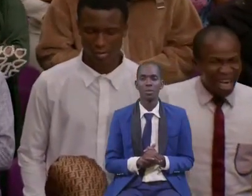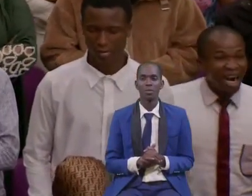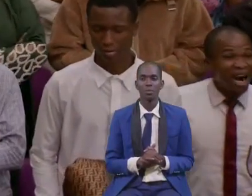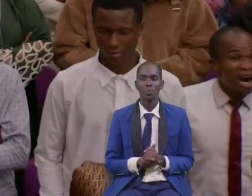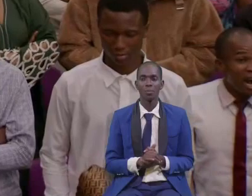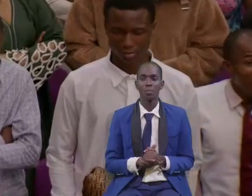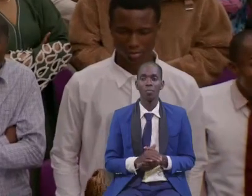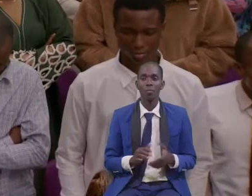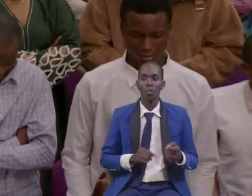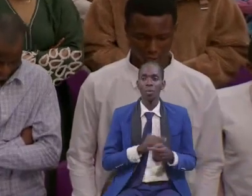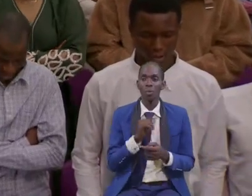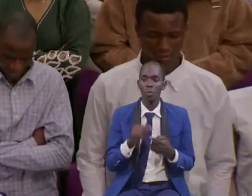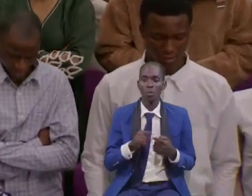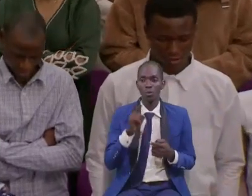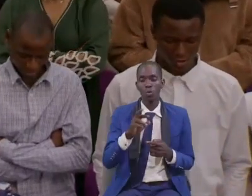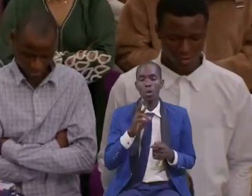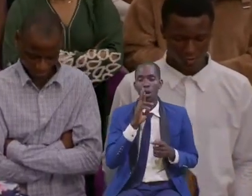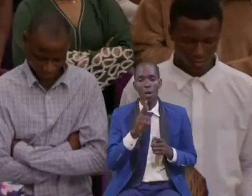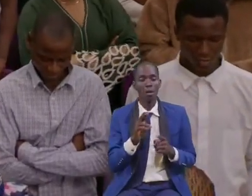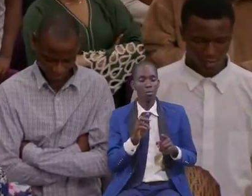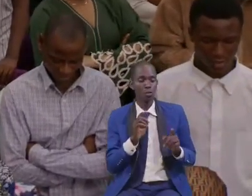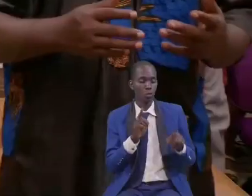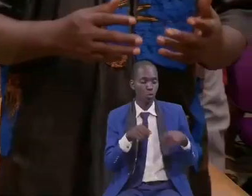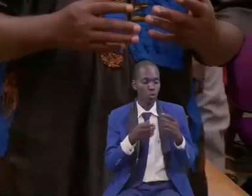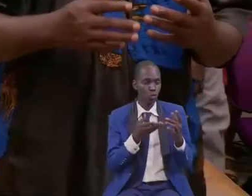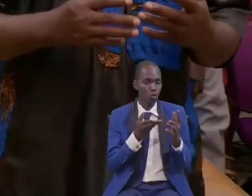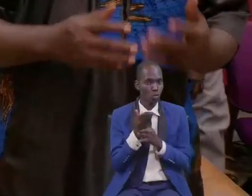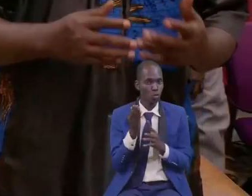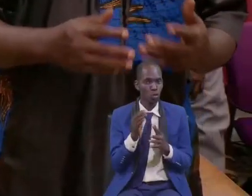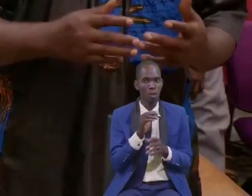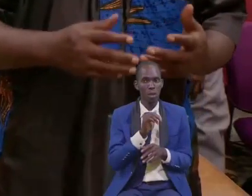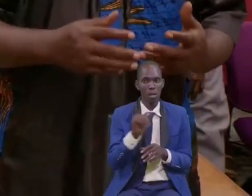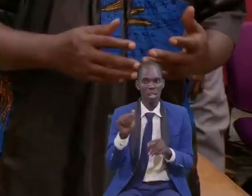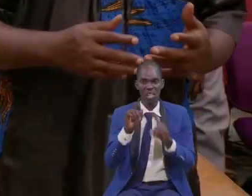when you are going through a test, you concentrate.